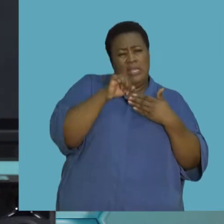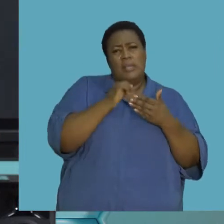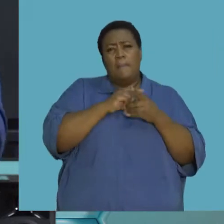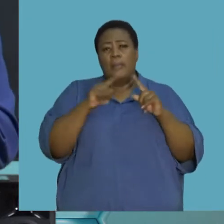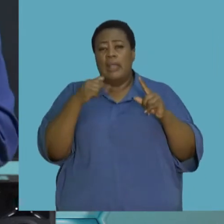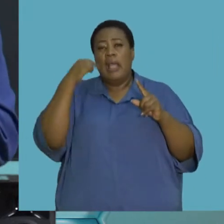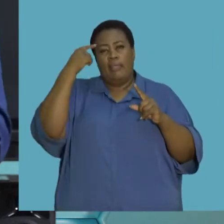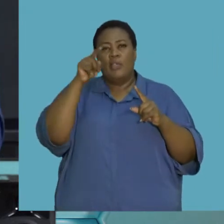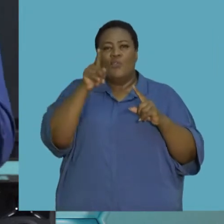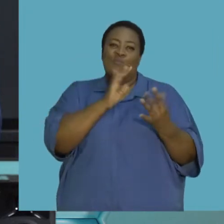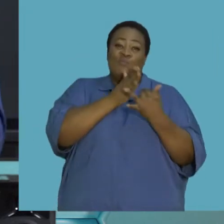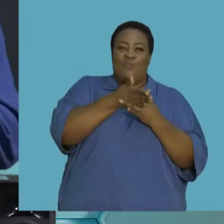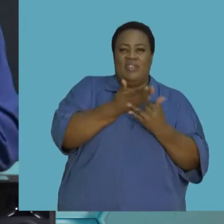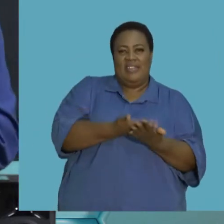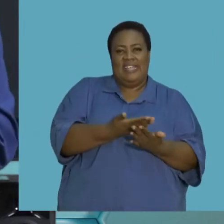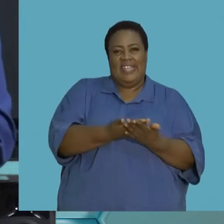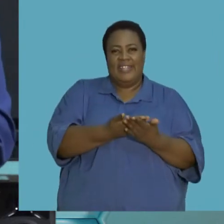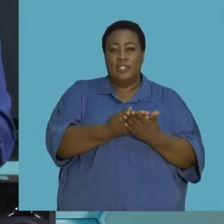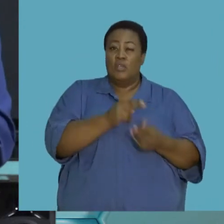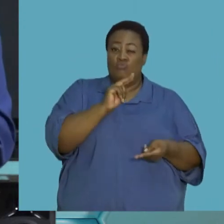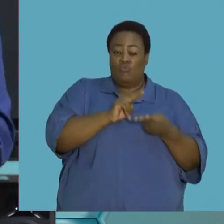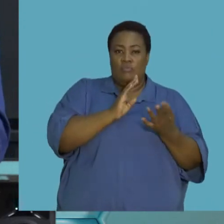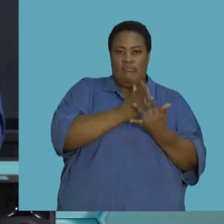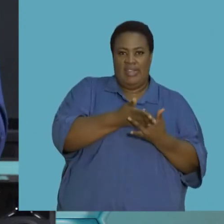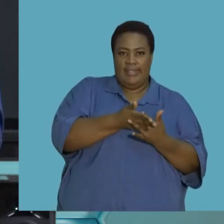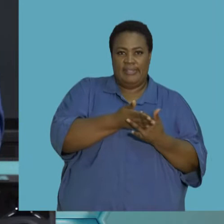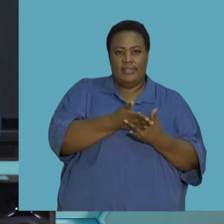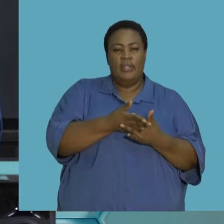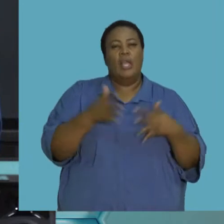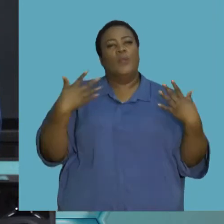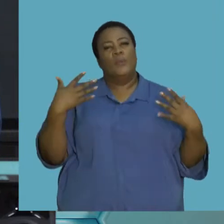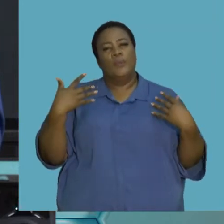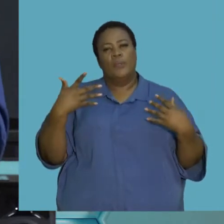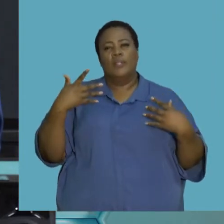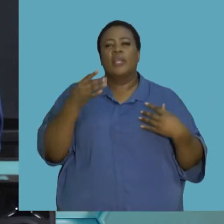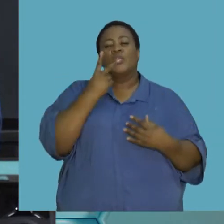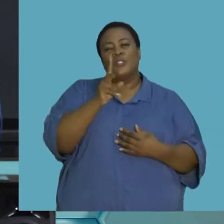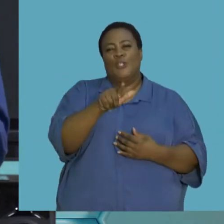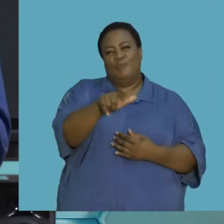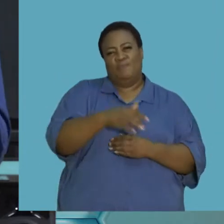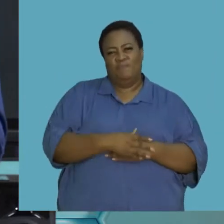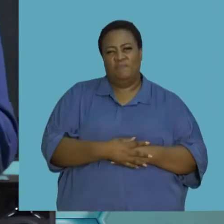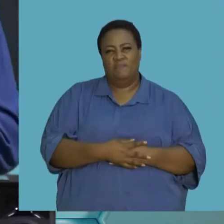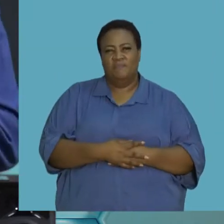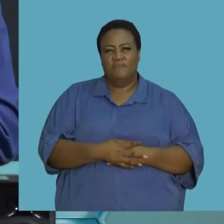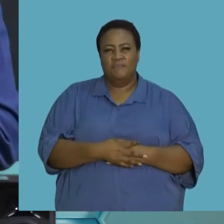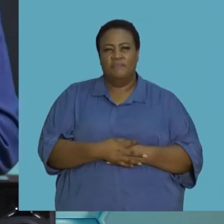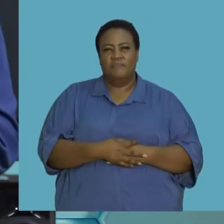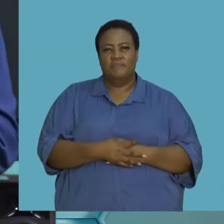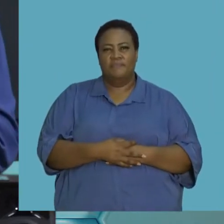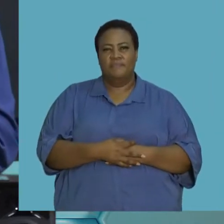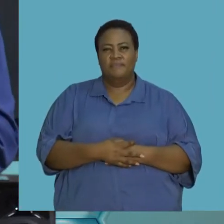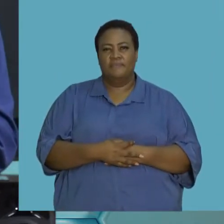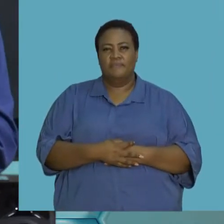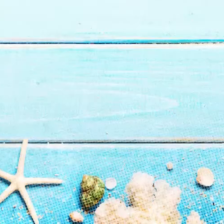some not so. So I think you guys deserve a good break. Let's have a short break, refreshen up, and we'll see you in a short